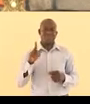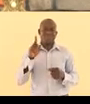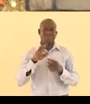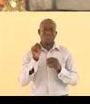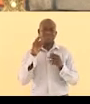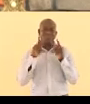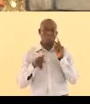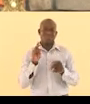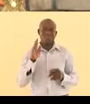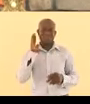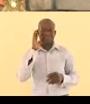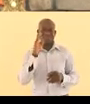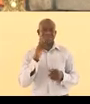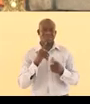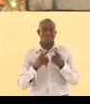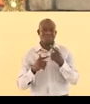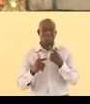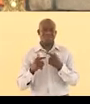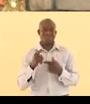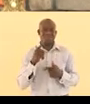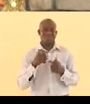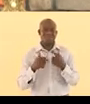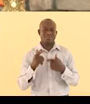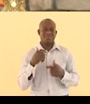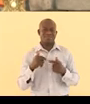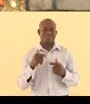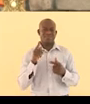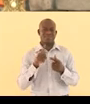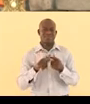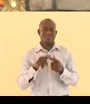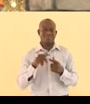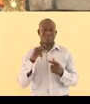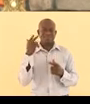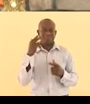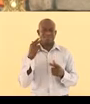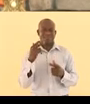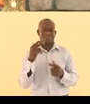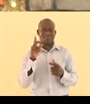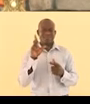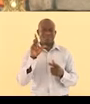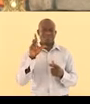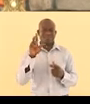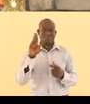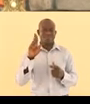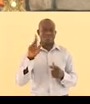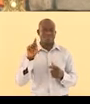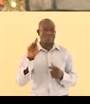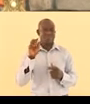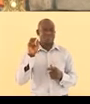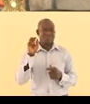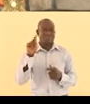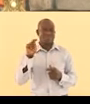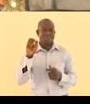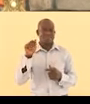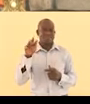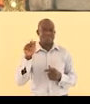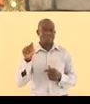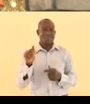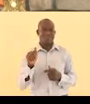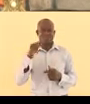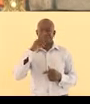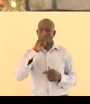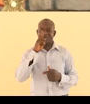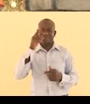so that people will come. For example, so that more people will come to Luke's Terra. Let me water down the truth. God